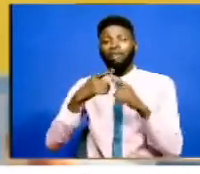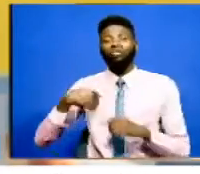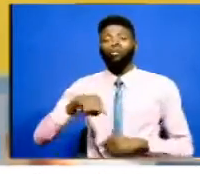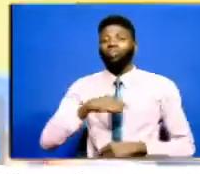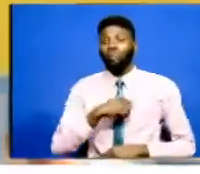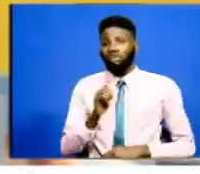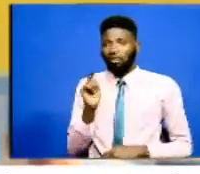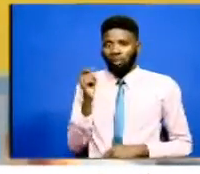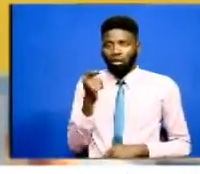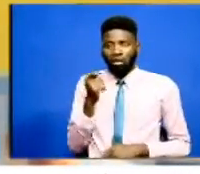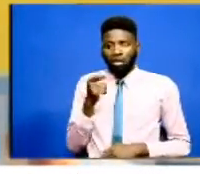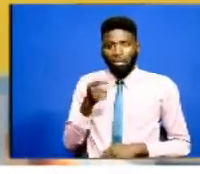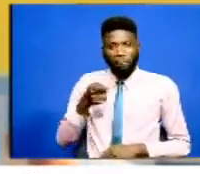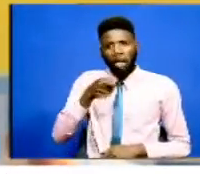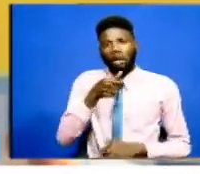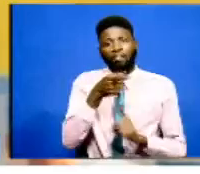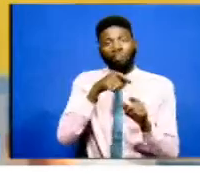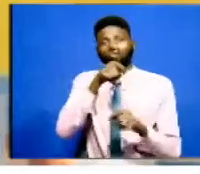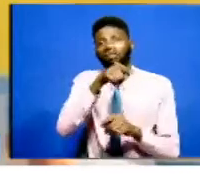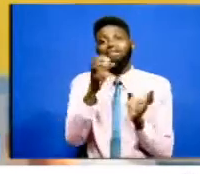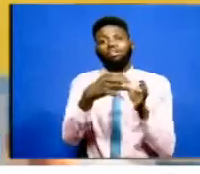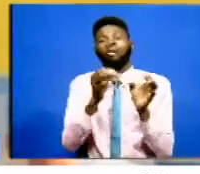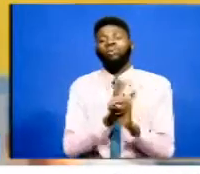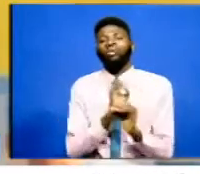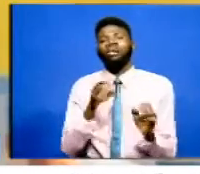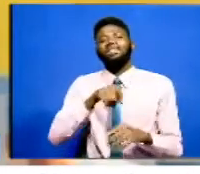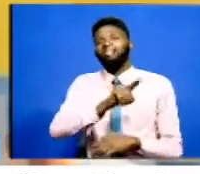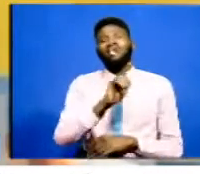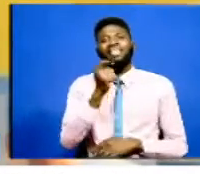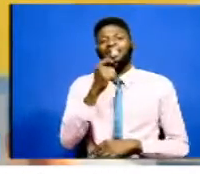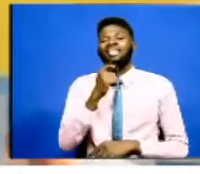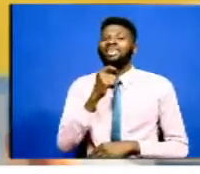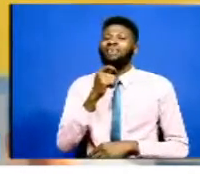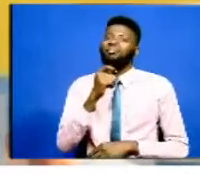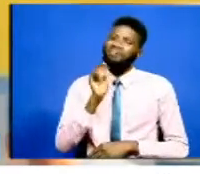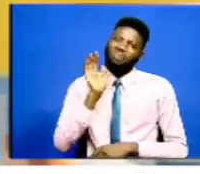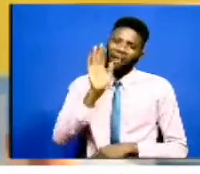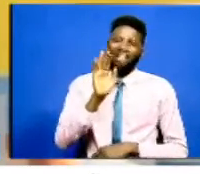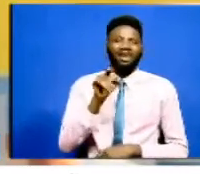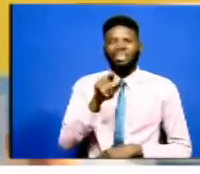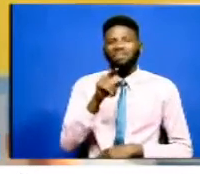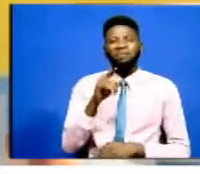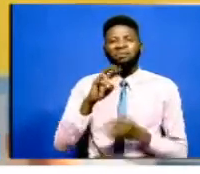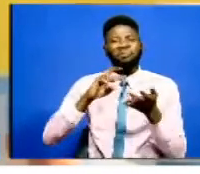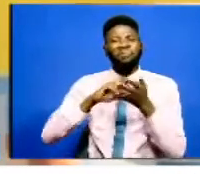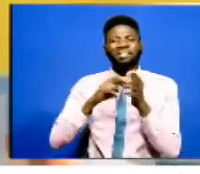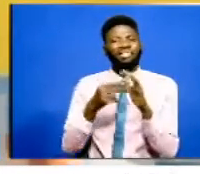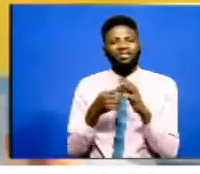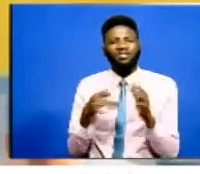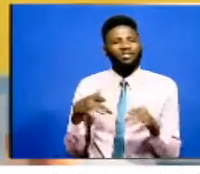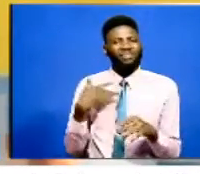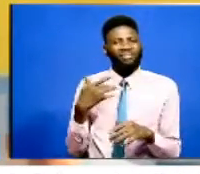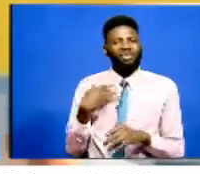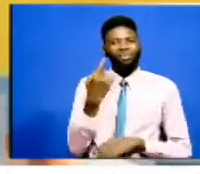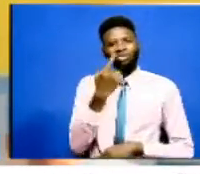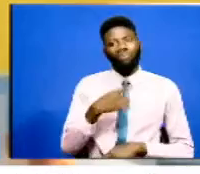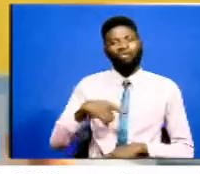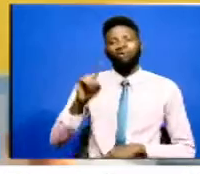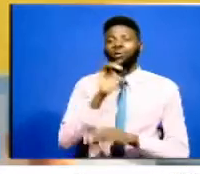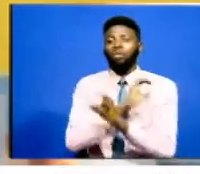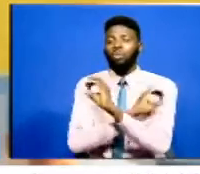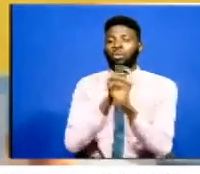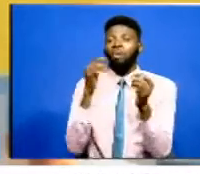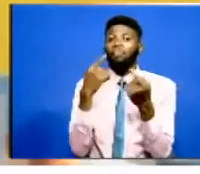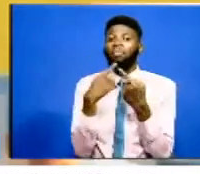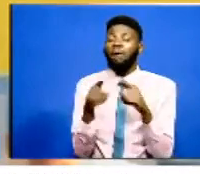them. And these are Kenyan organizations. It just doesn't make sense. But we are told that some of these